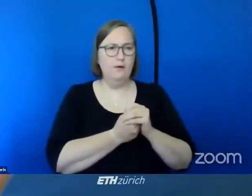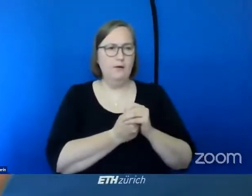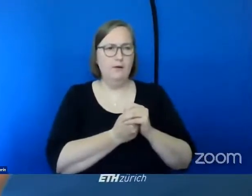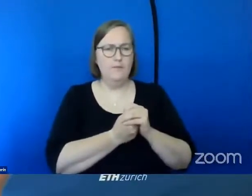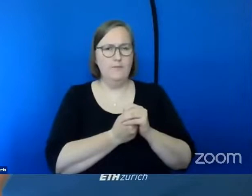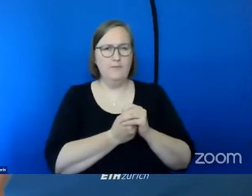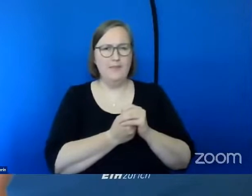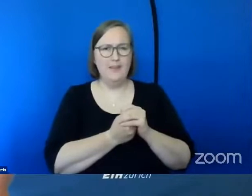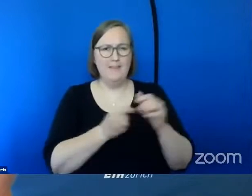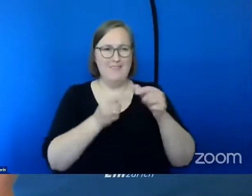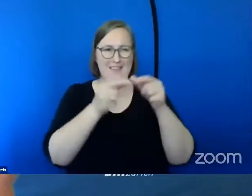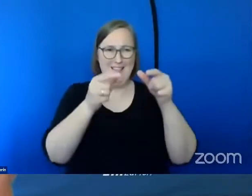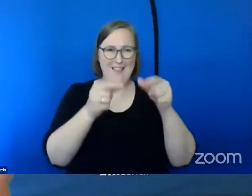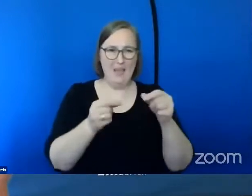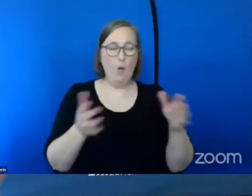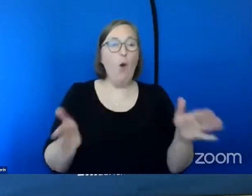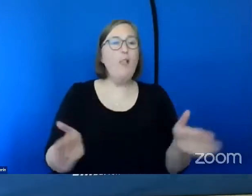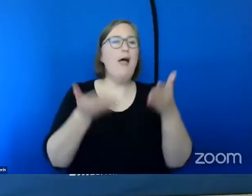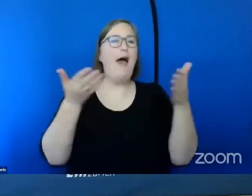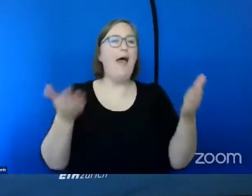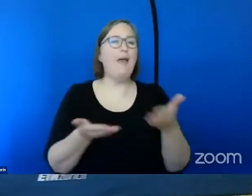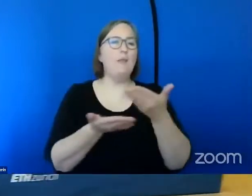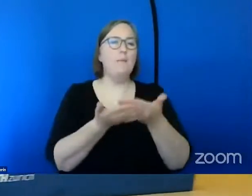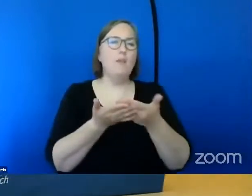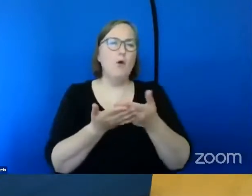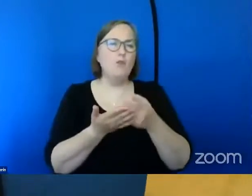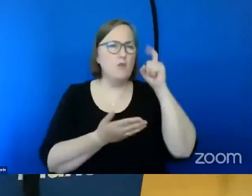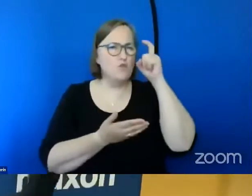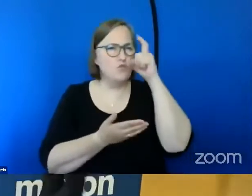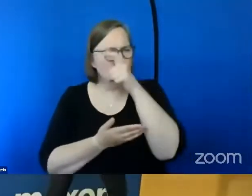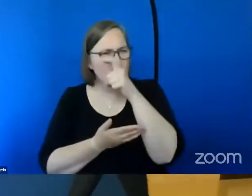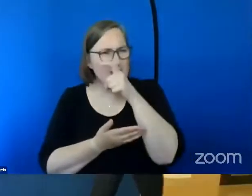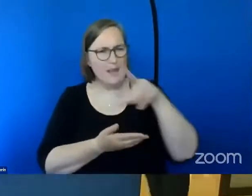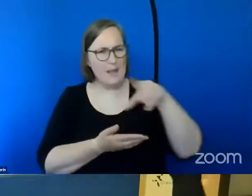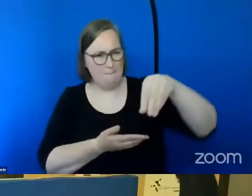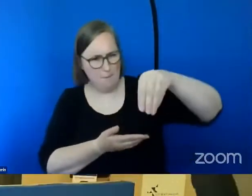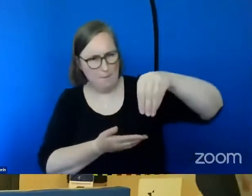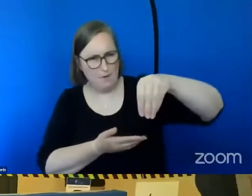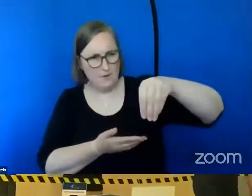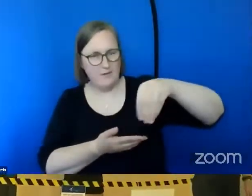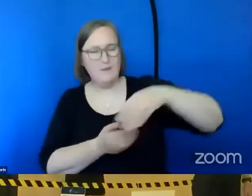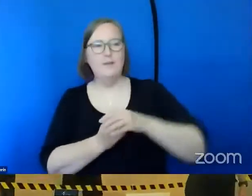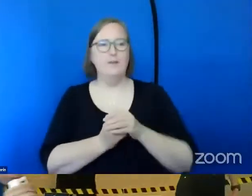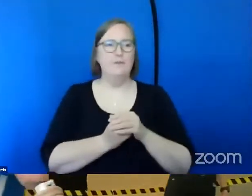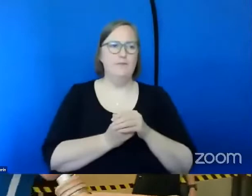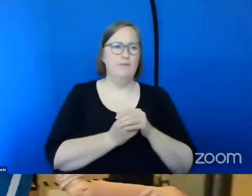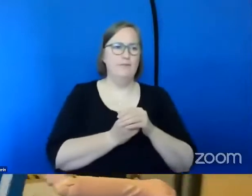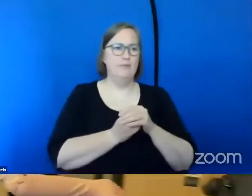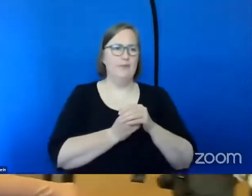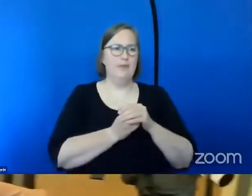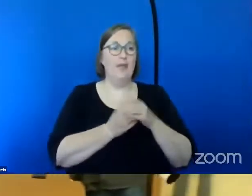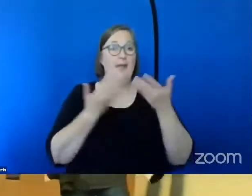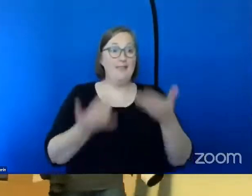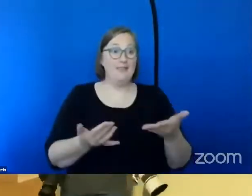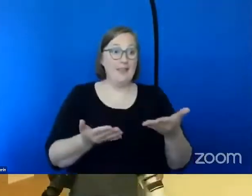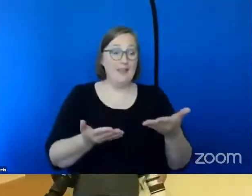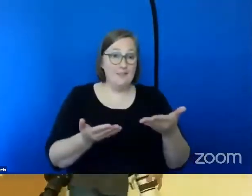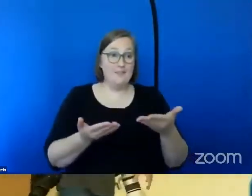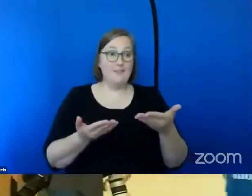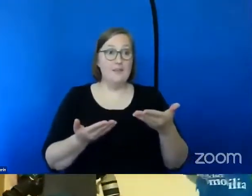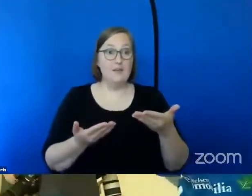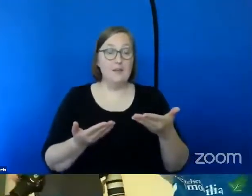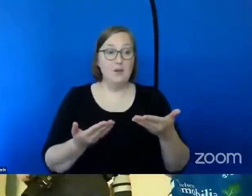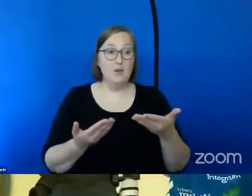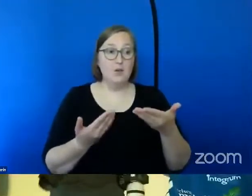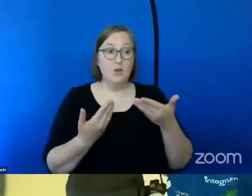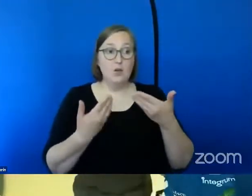of the Lego brick. Now the marble. This is the make or break. He's got 45 seconds, the right side of the clock, to make this work